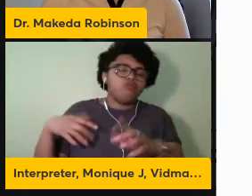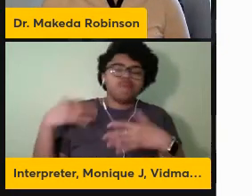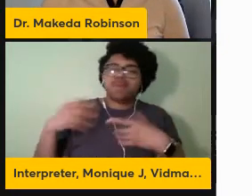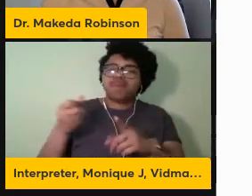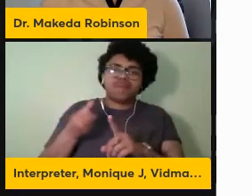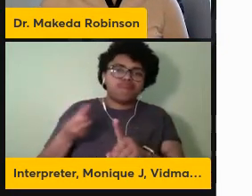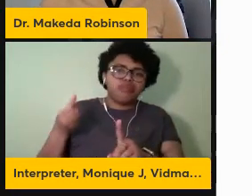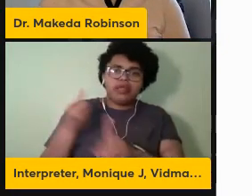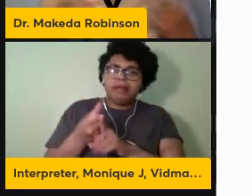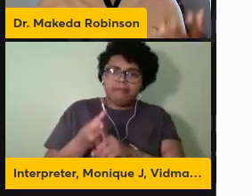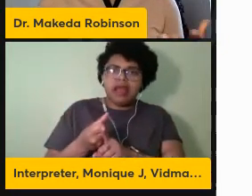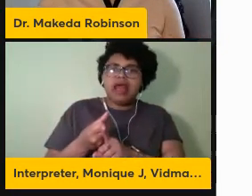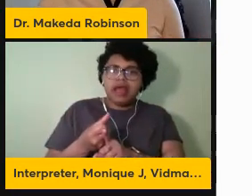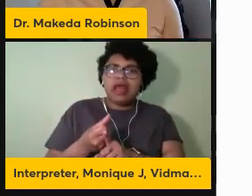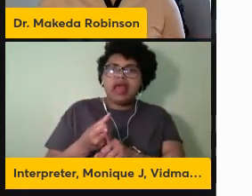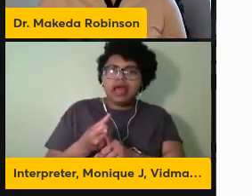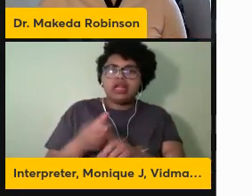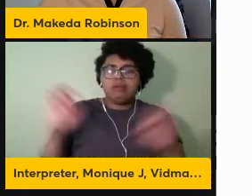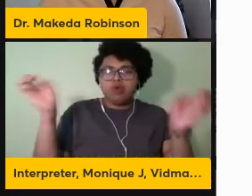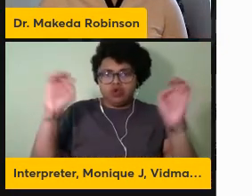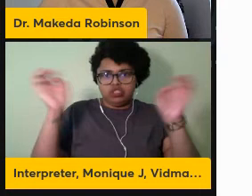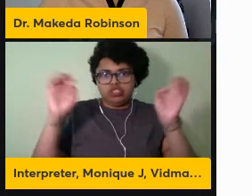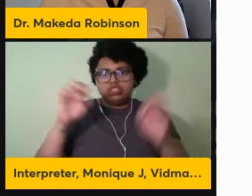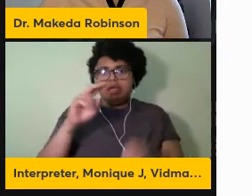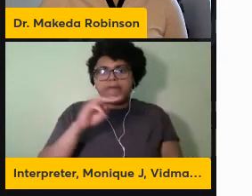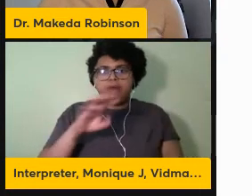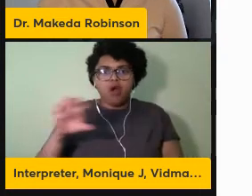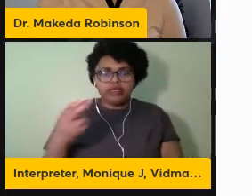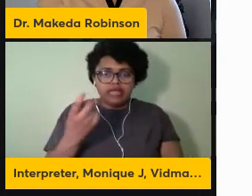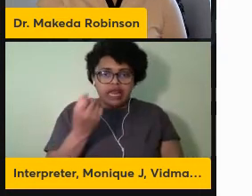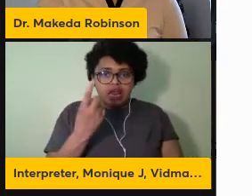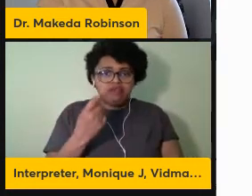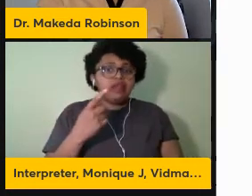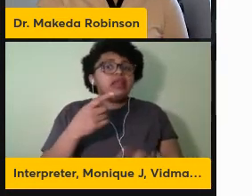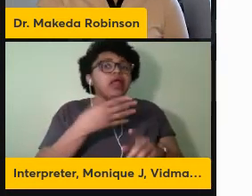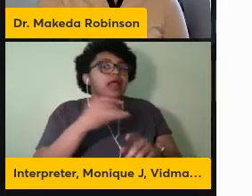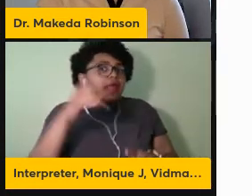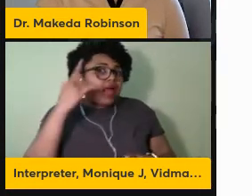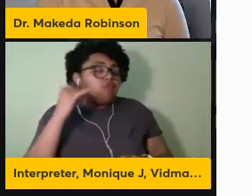shelter-in-place order that was put in place in California.